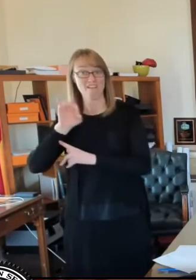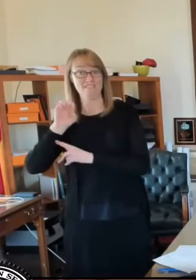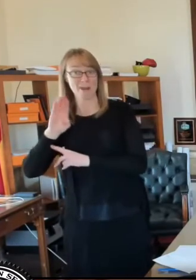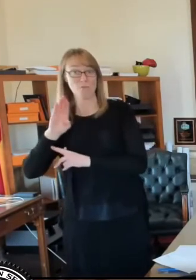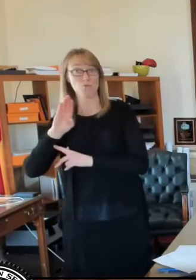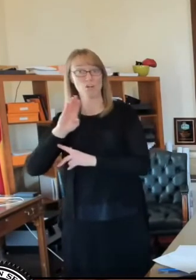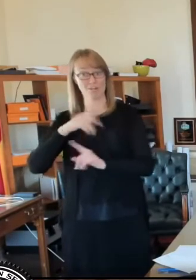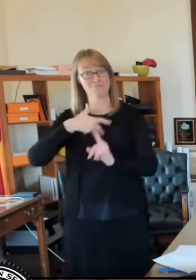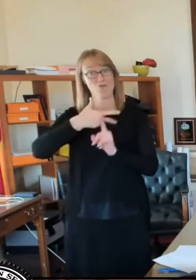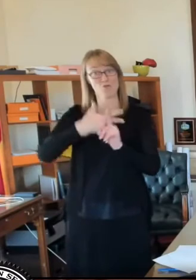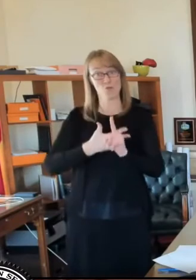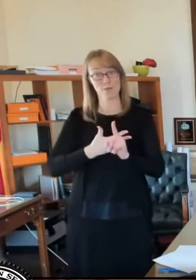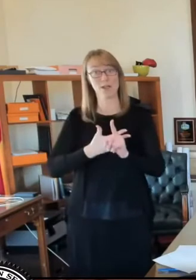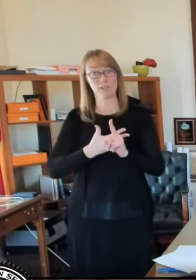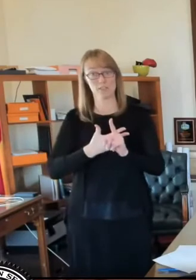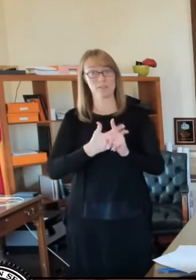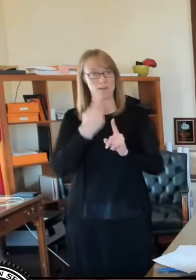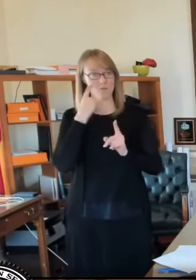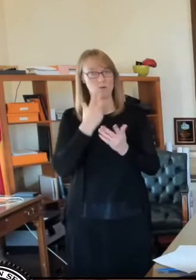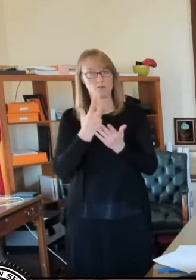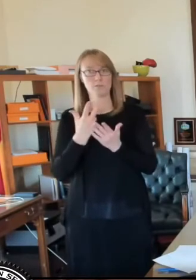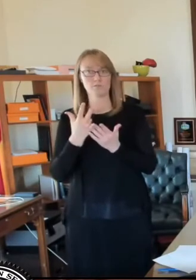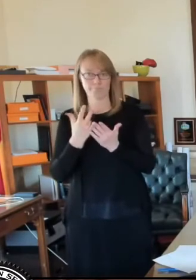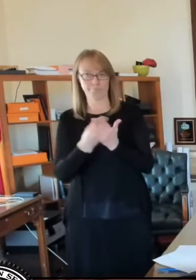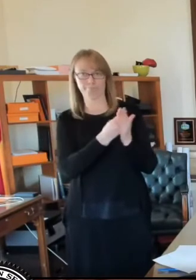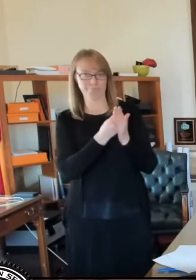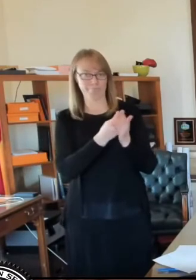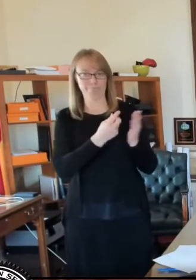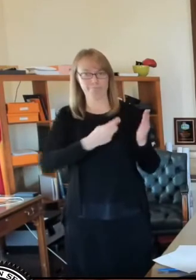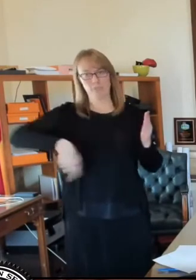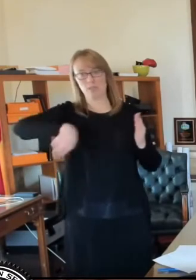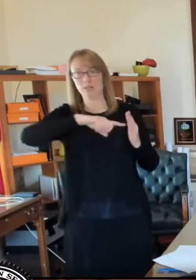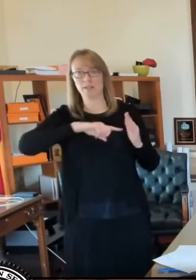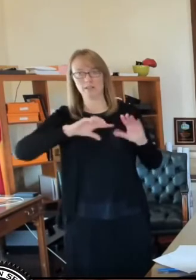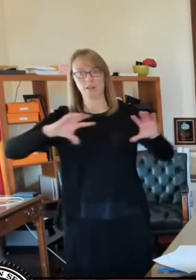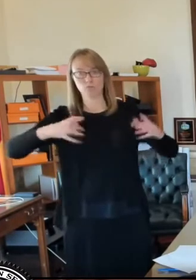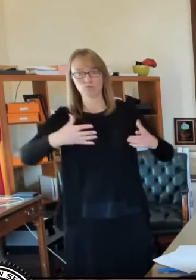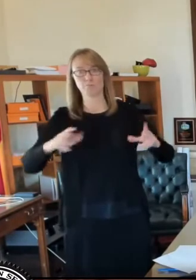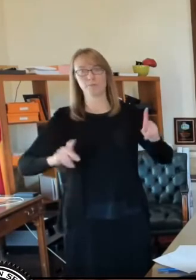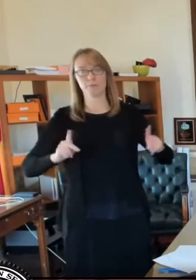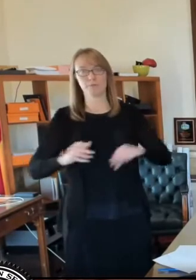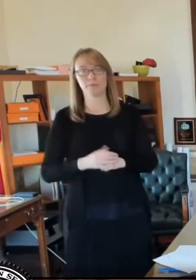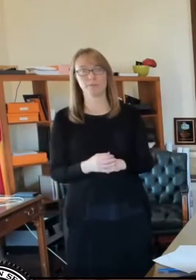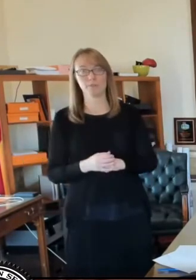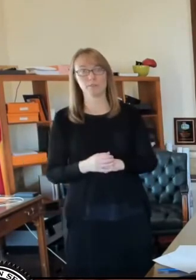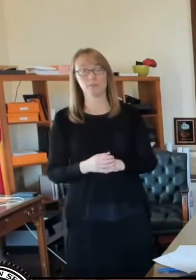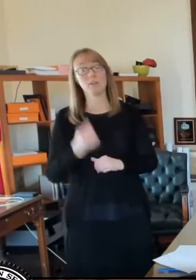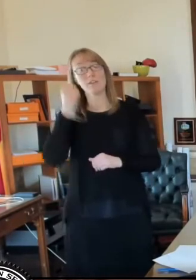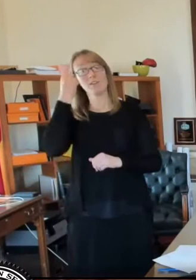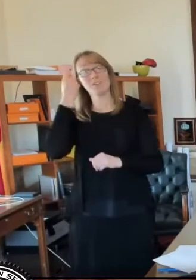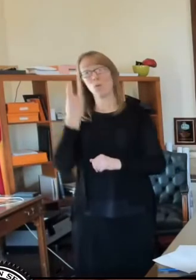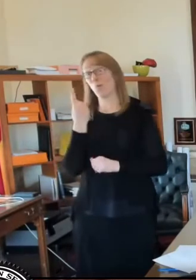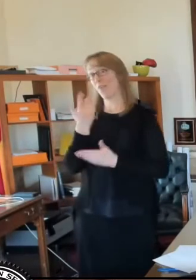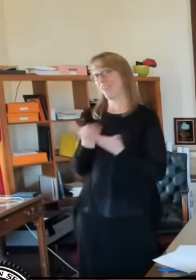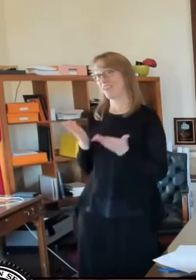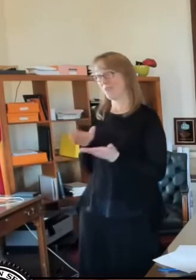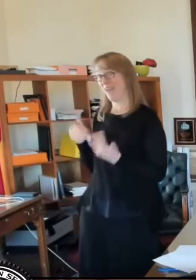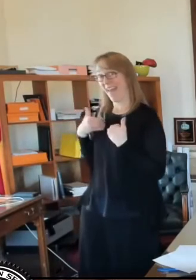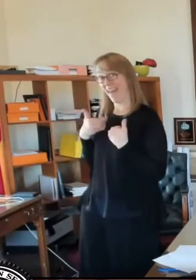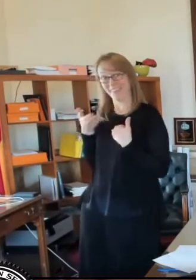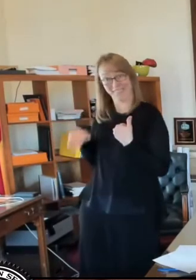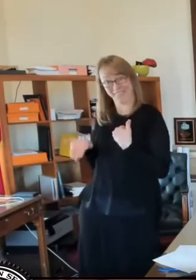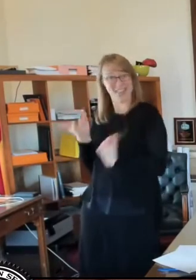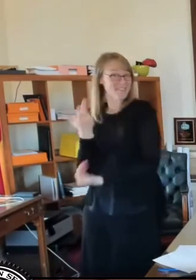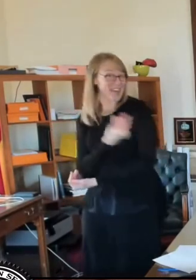to get all of those folks vaccinated. And you know, it's one thing to have the vaccine. The vaccine's great. Right